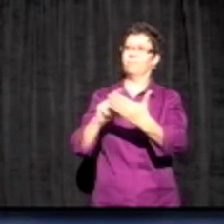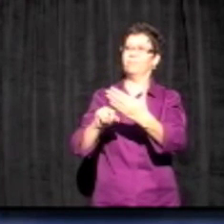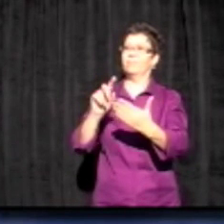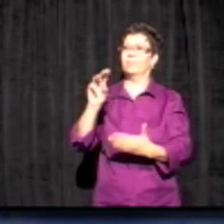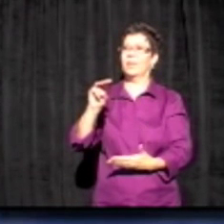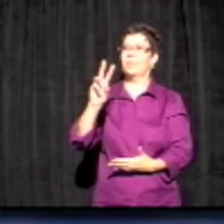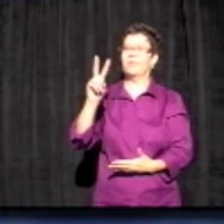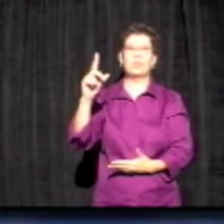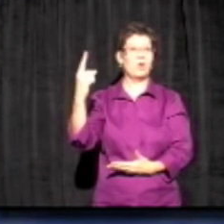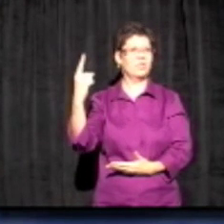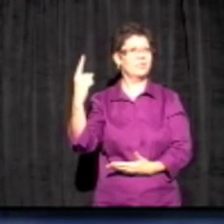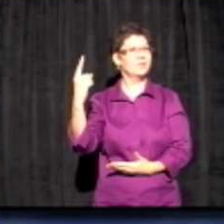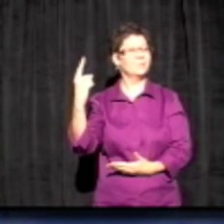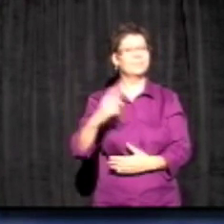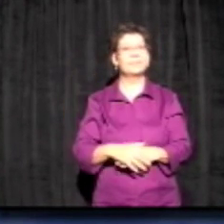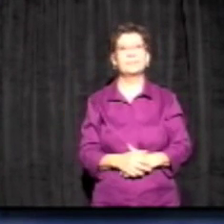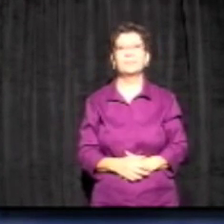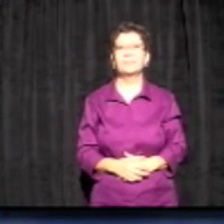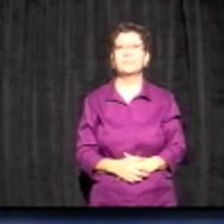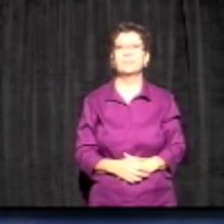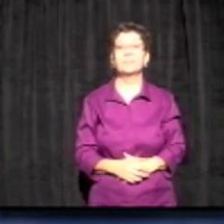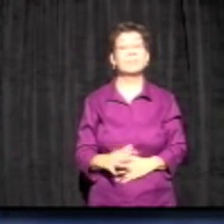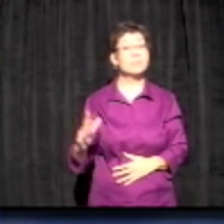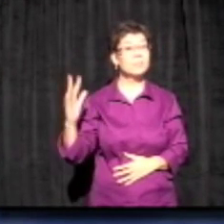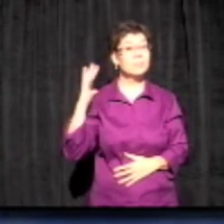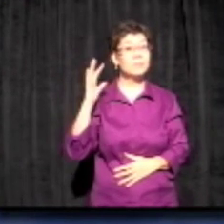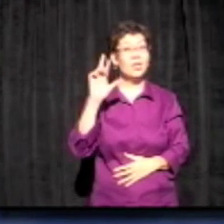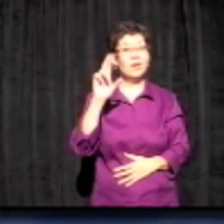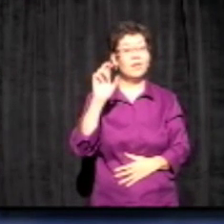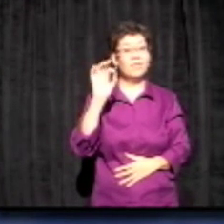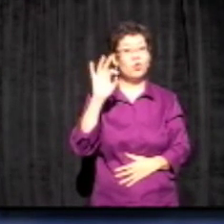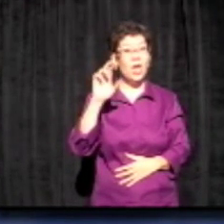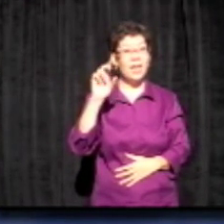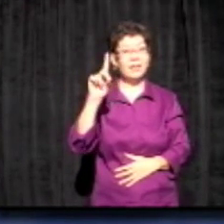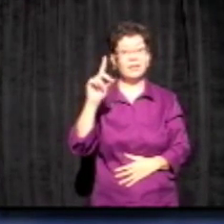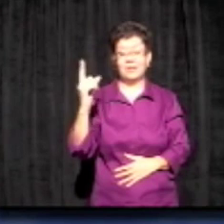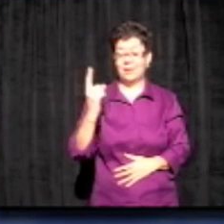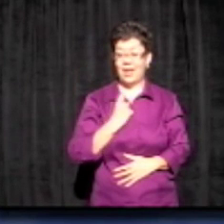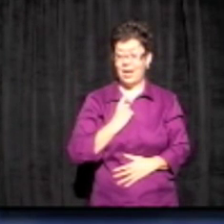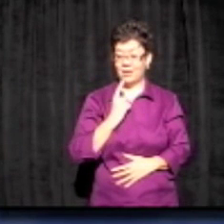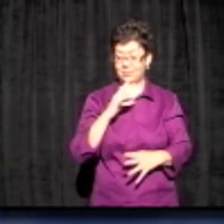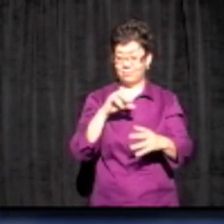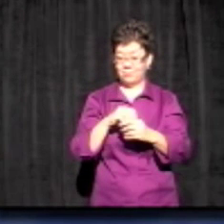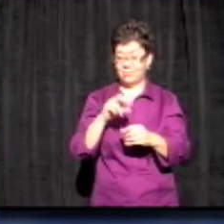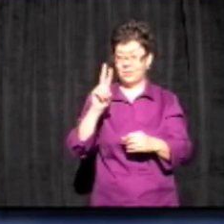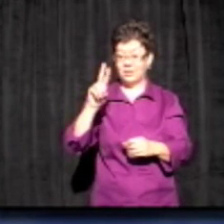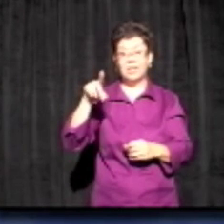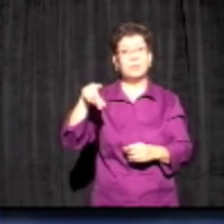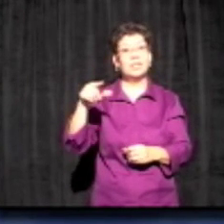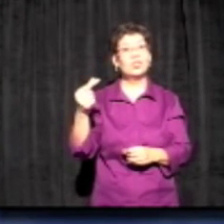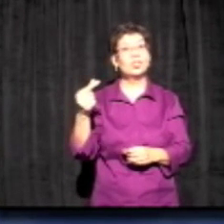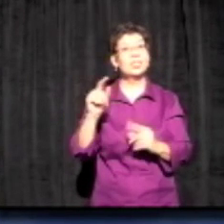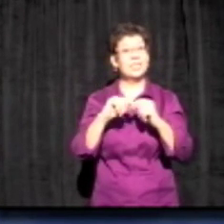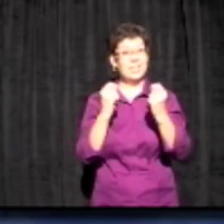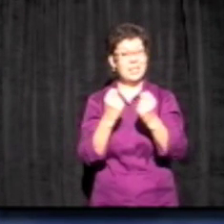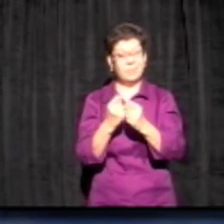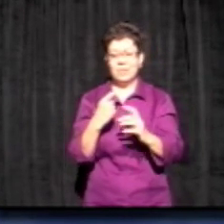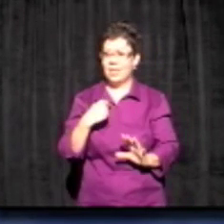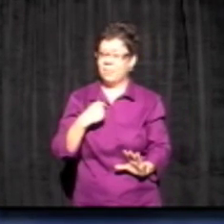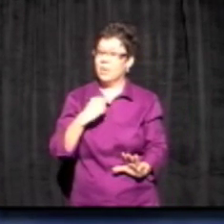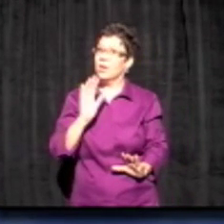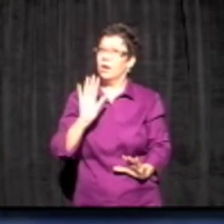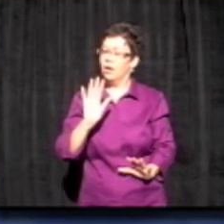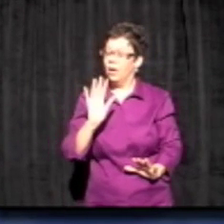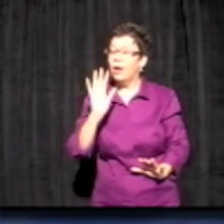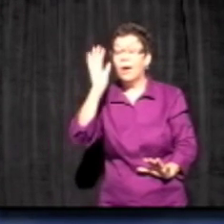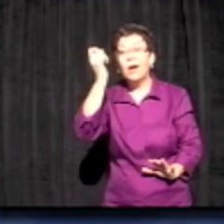debut. When Fred asked me to be part of the VPG team, I made it clear that